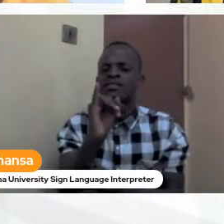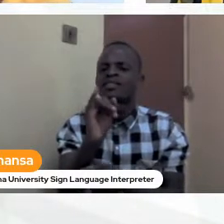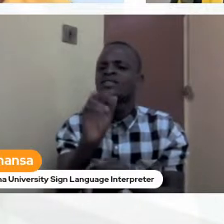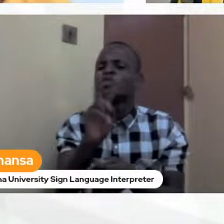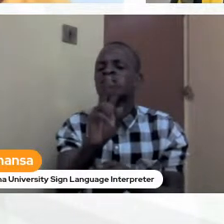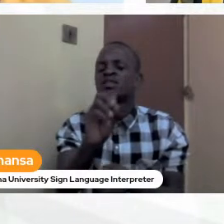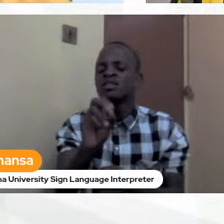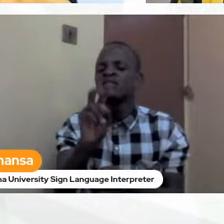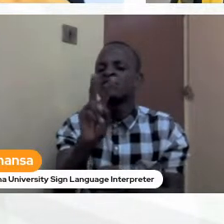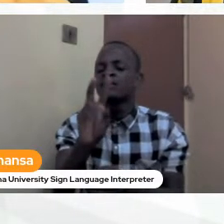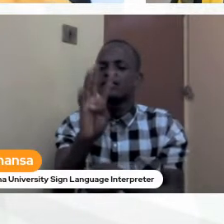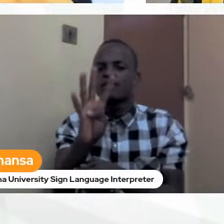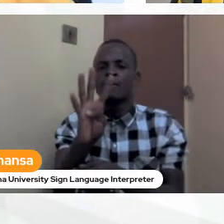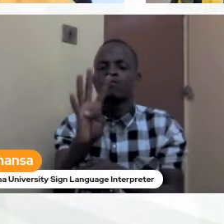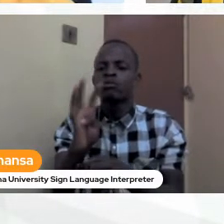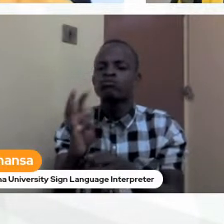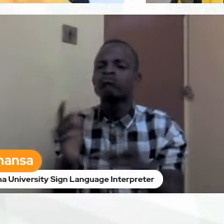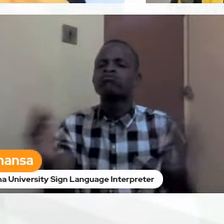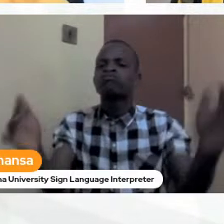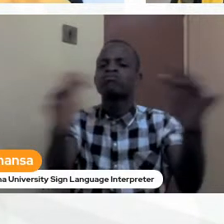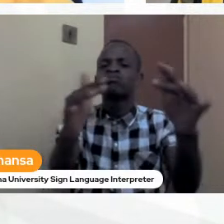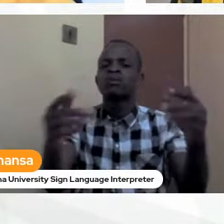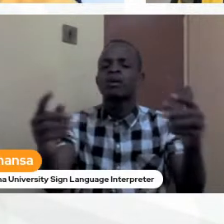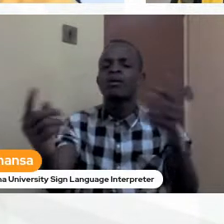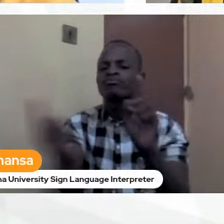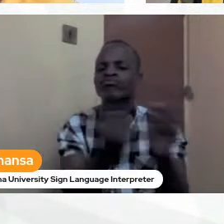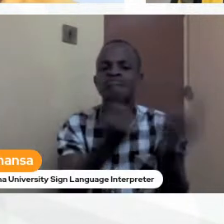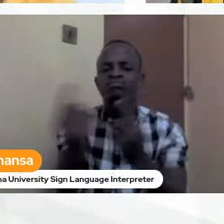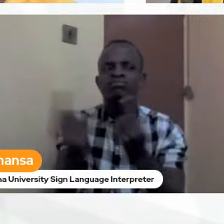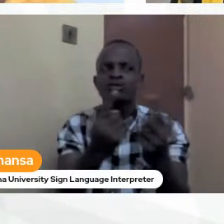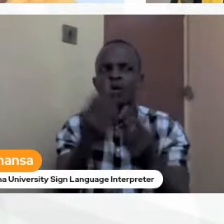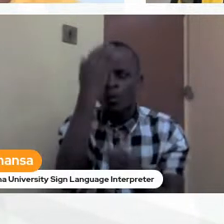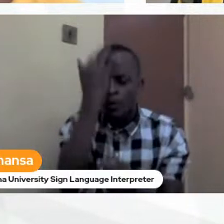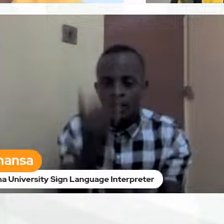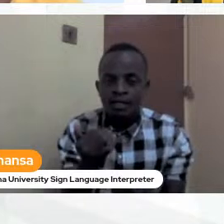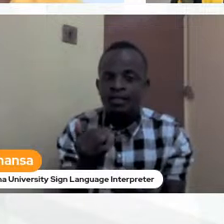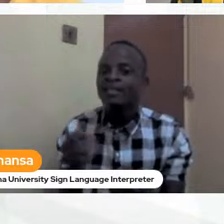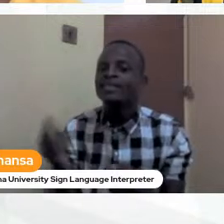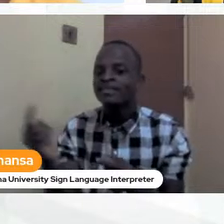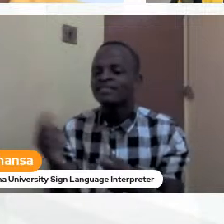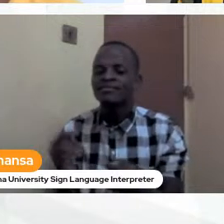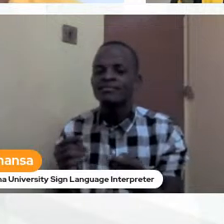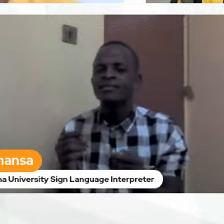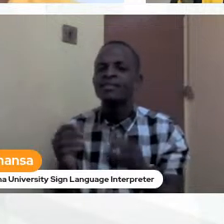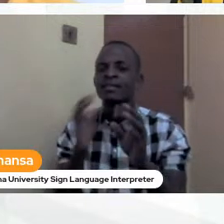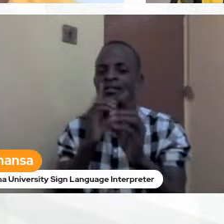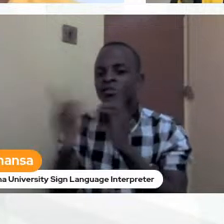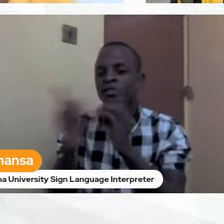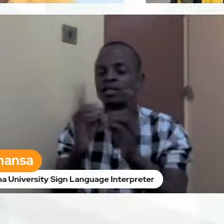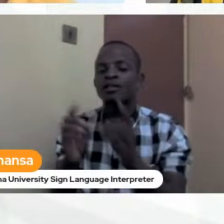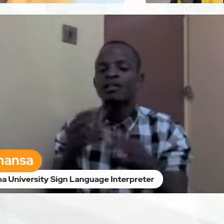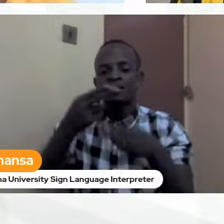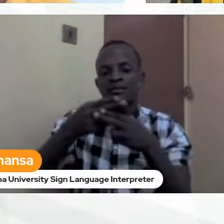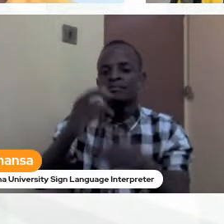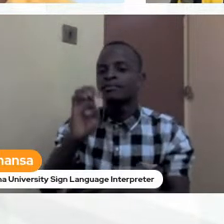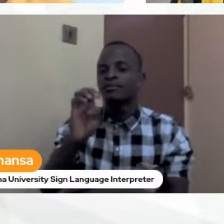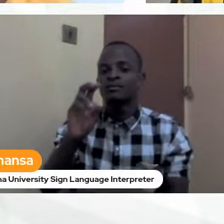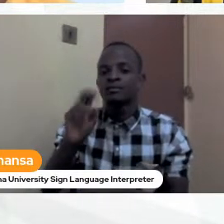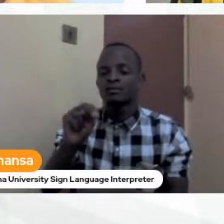achieve through this platform. Mr. Toka, could you walk us through that? Yeah, thank you so much,